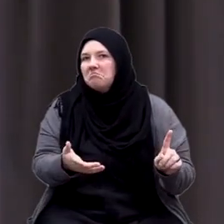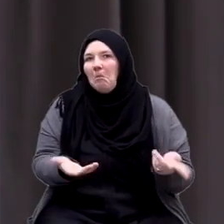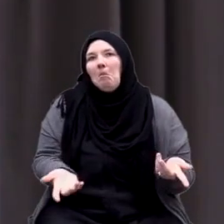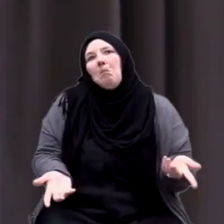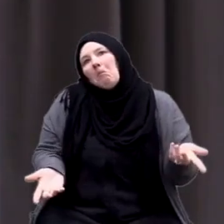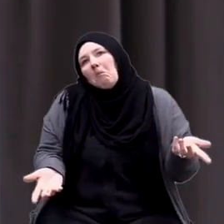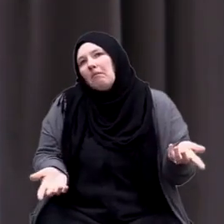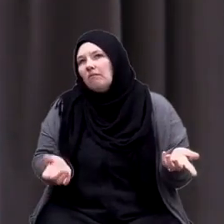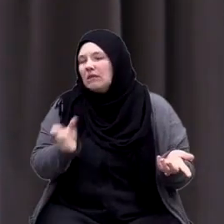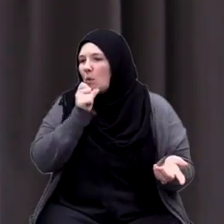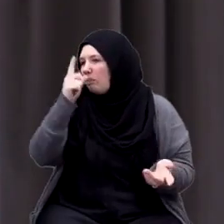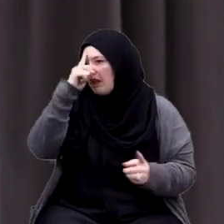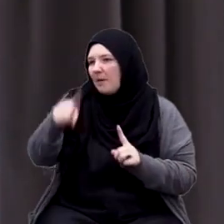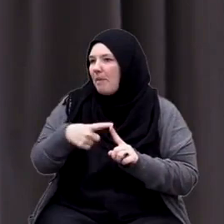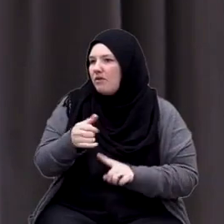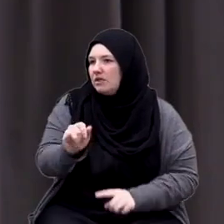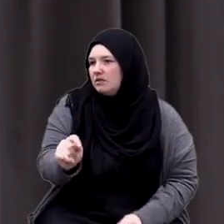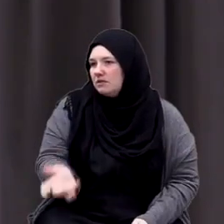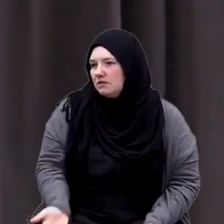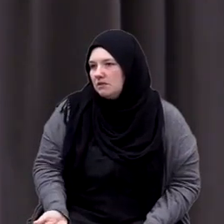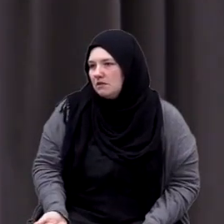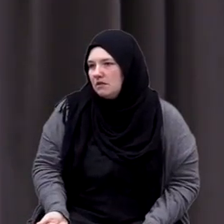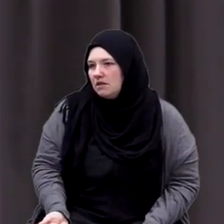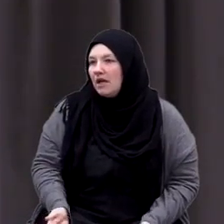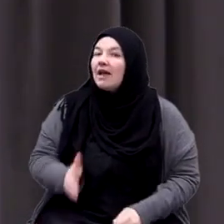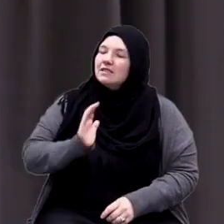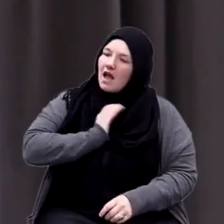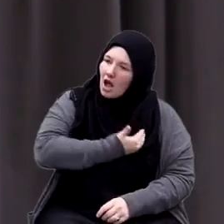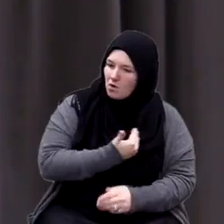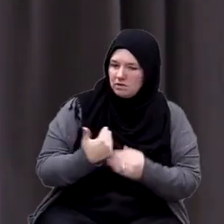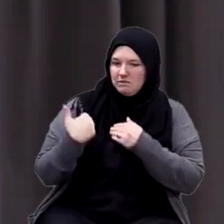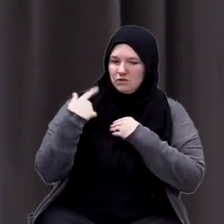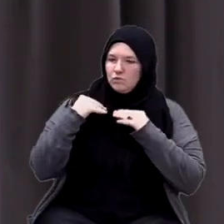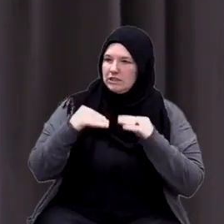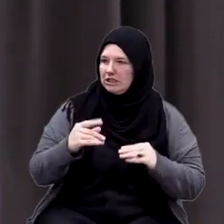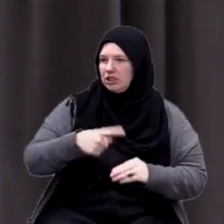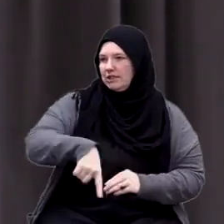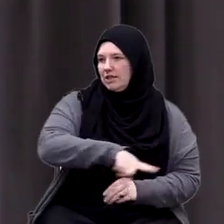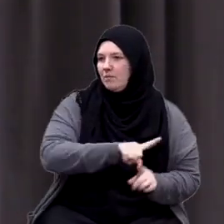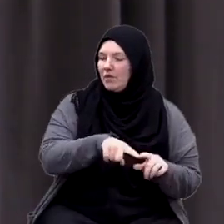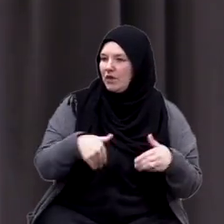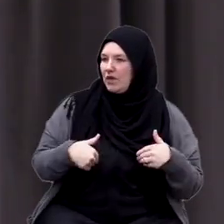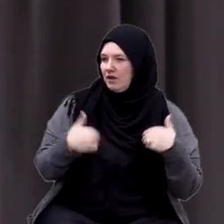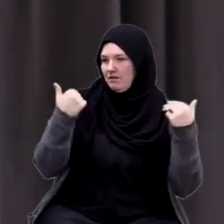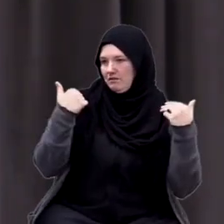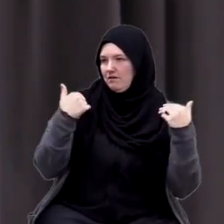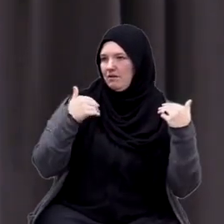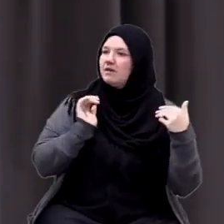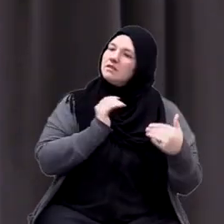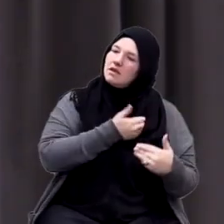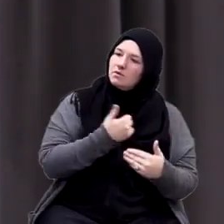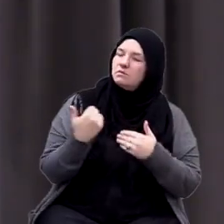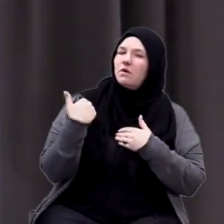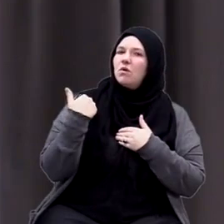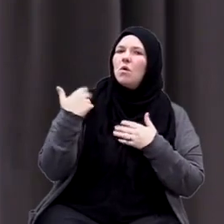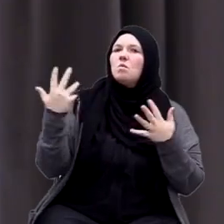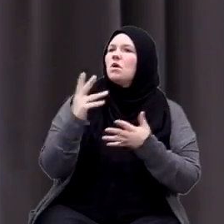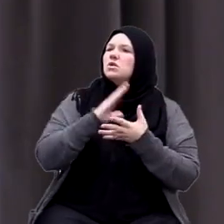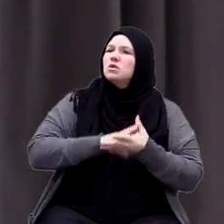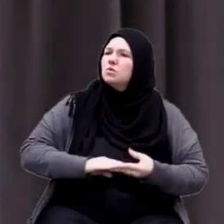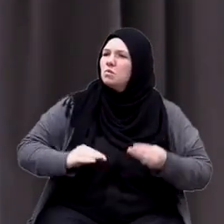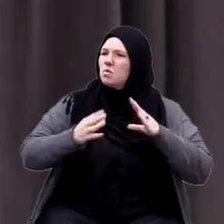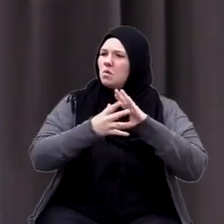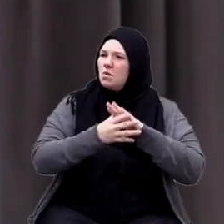altogether. It is on us, when they are young, to teach them. What is the story